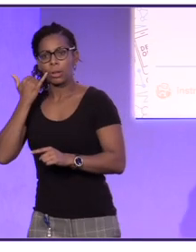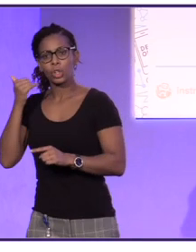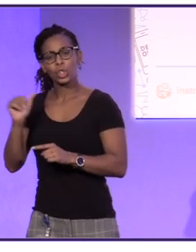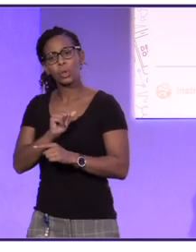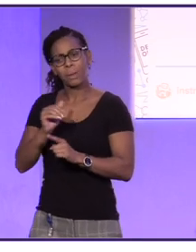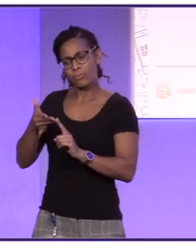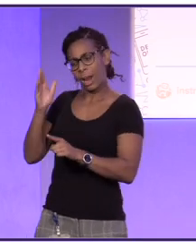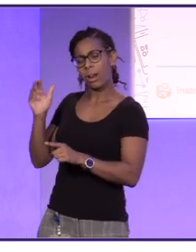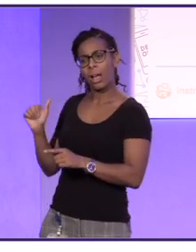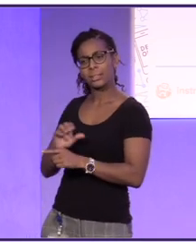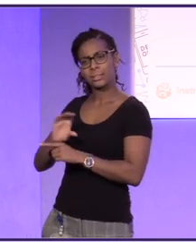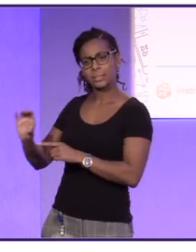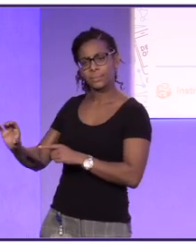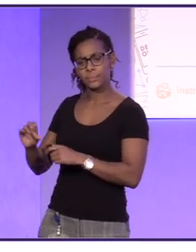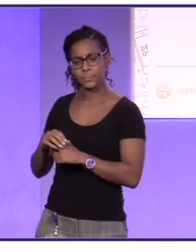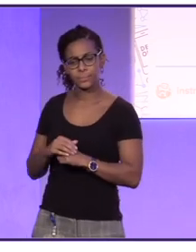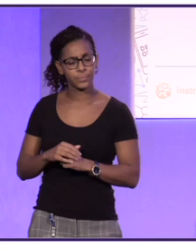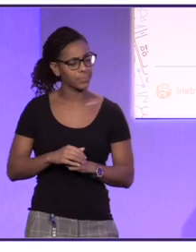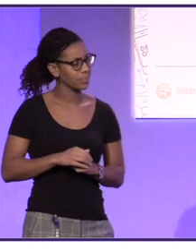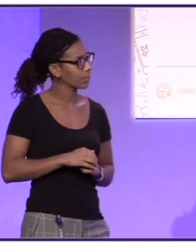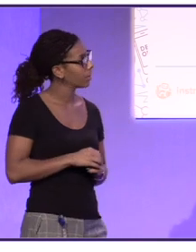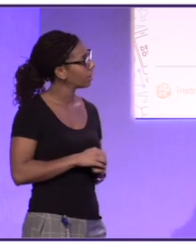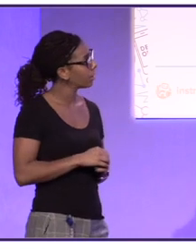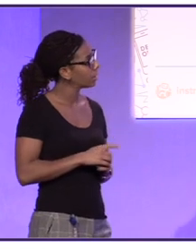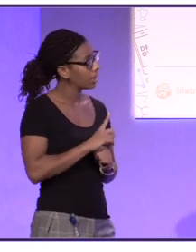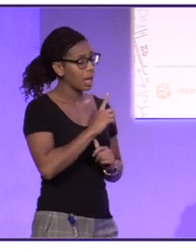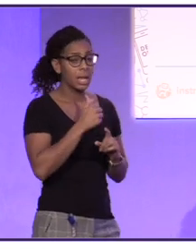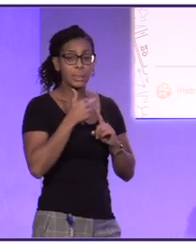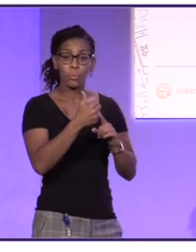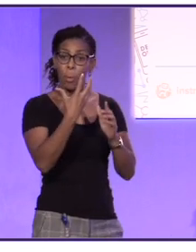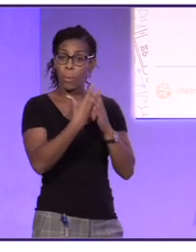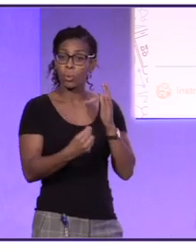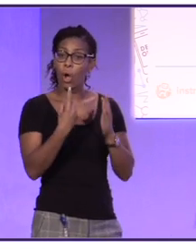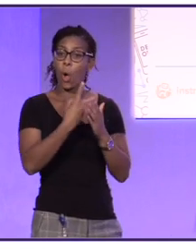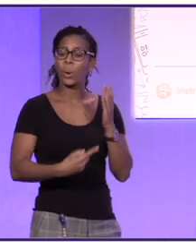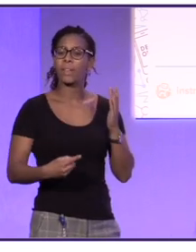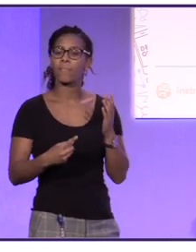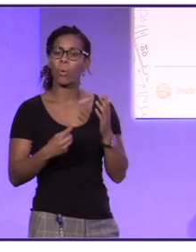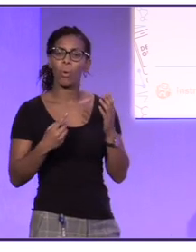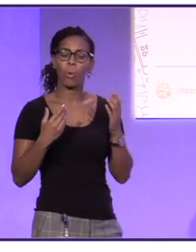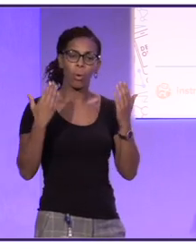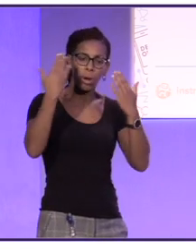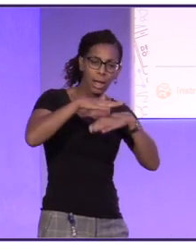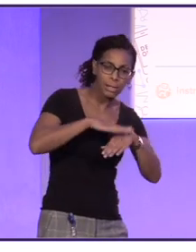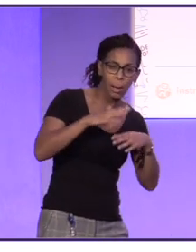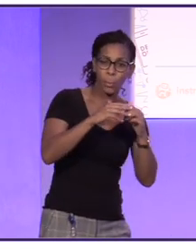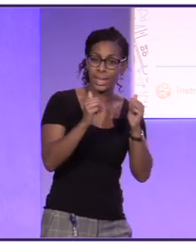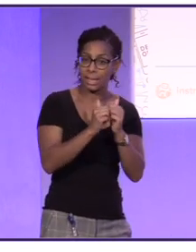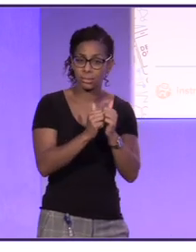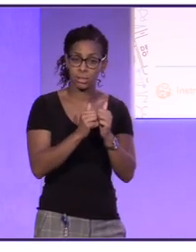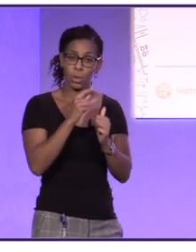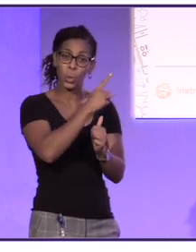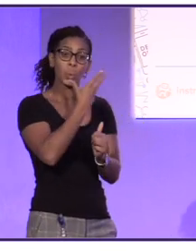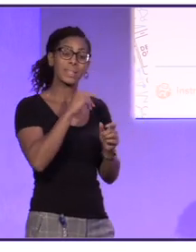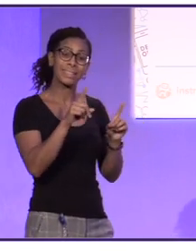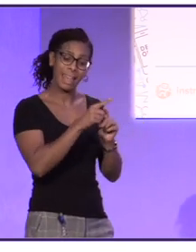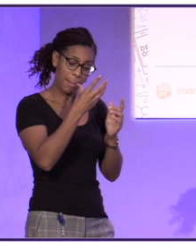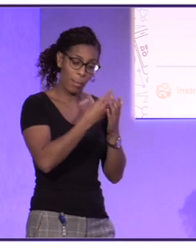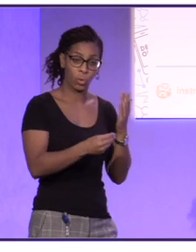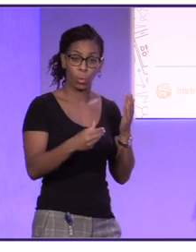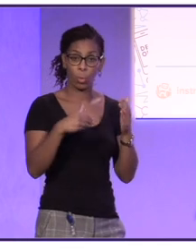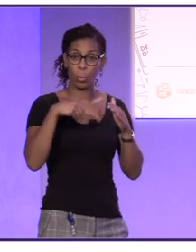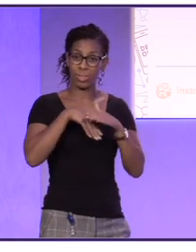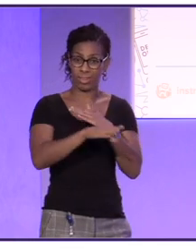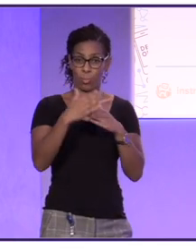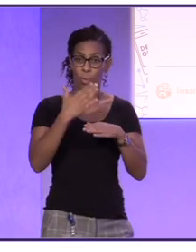Our support model, though, we didn't just have it out of hours. The team, we extended it into hours, and we had two members